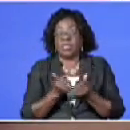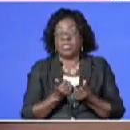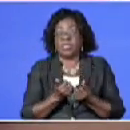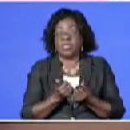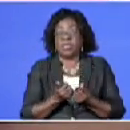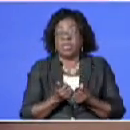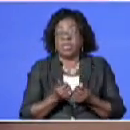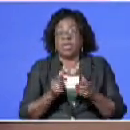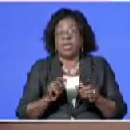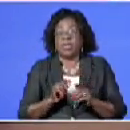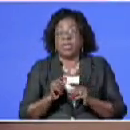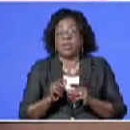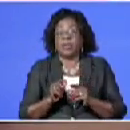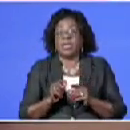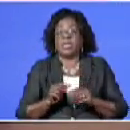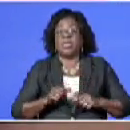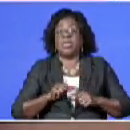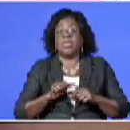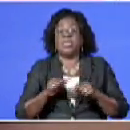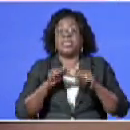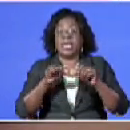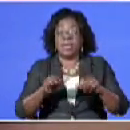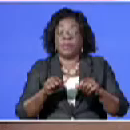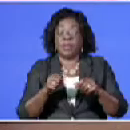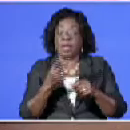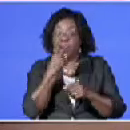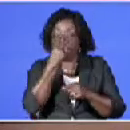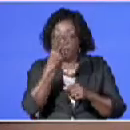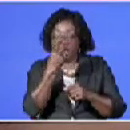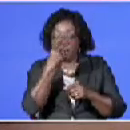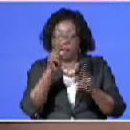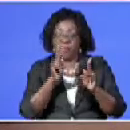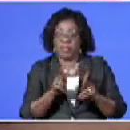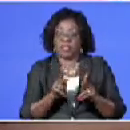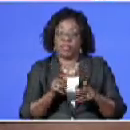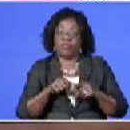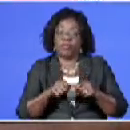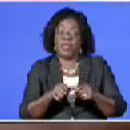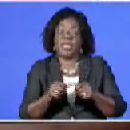disabled and blind community's banking experience remains safe and protected.